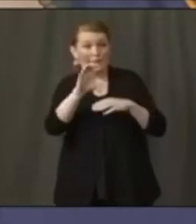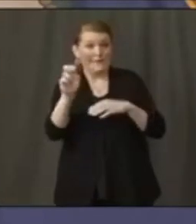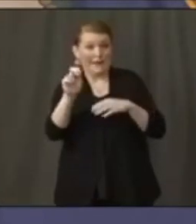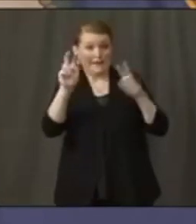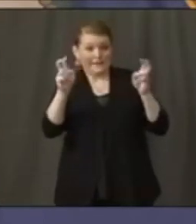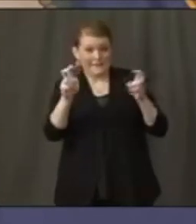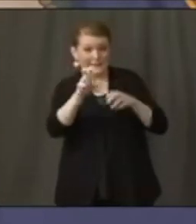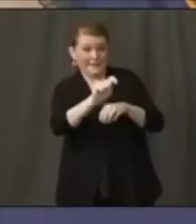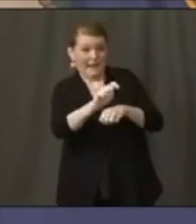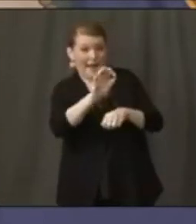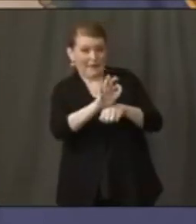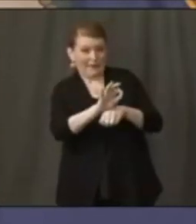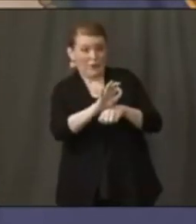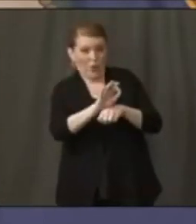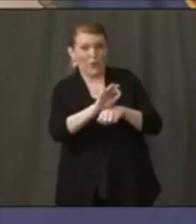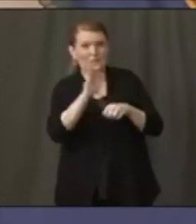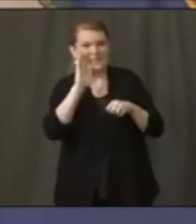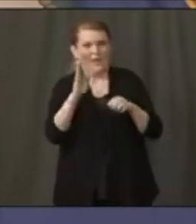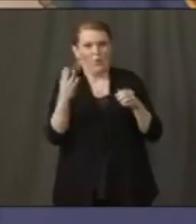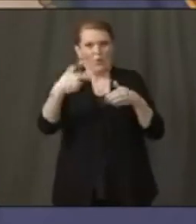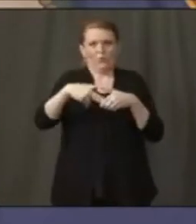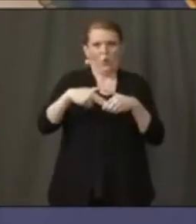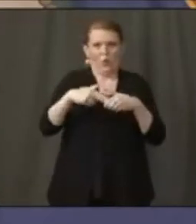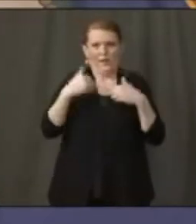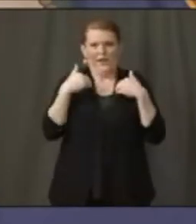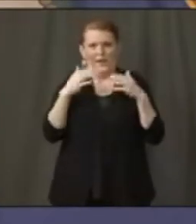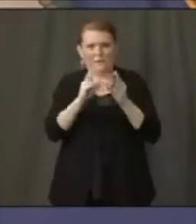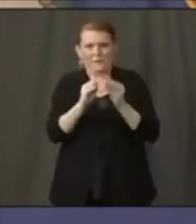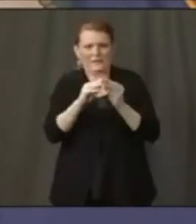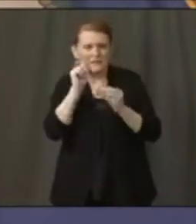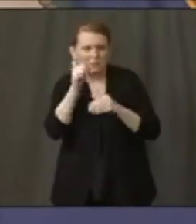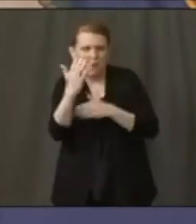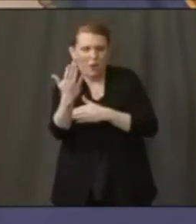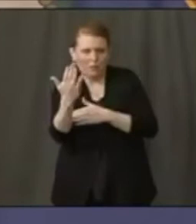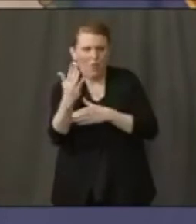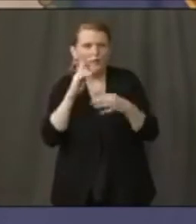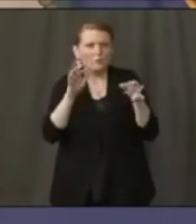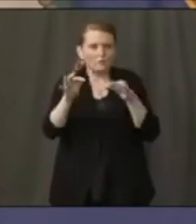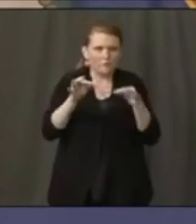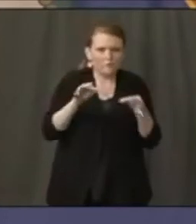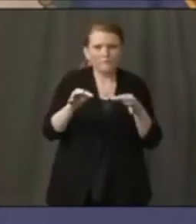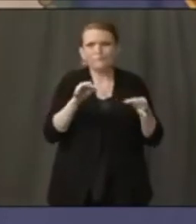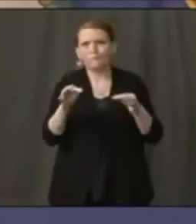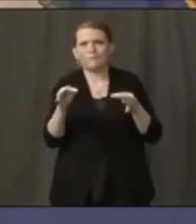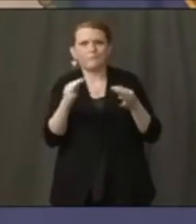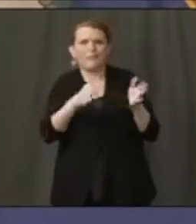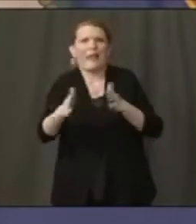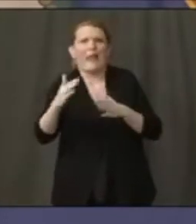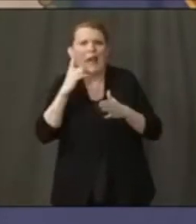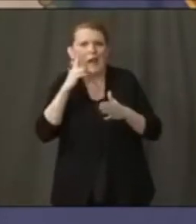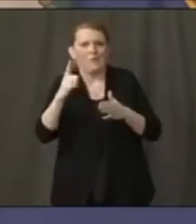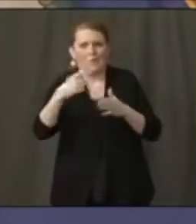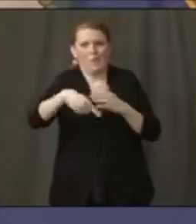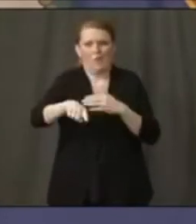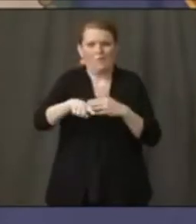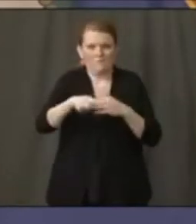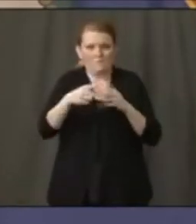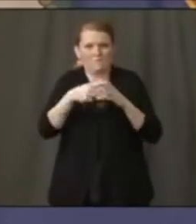now 1 week out from our May 20th opening date. I just figured I'd take a minute to tell you